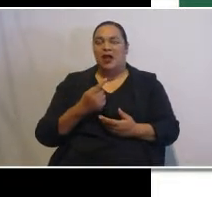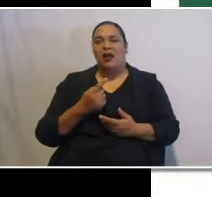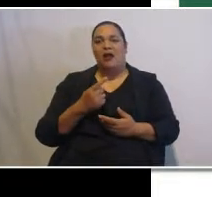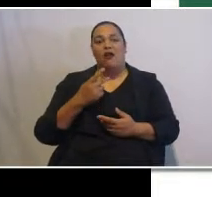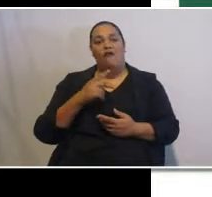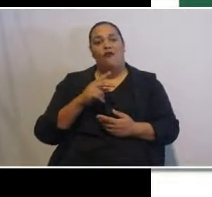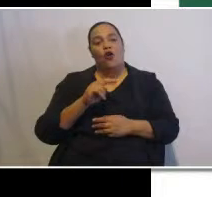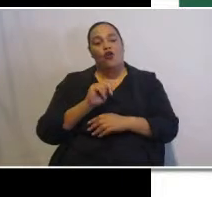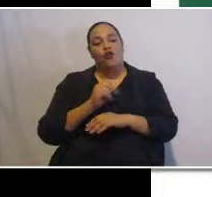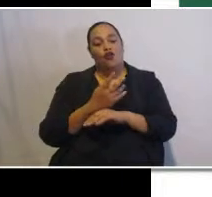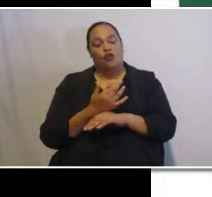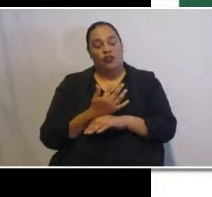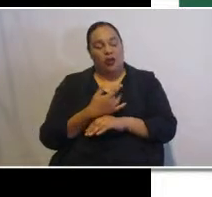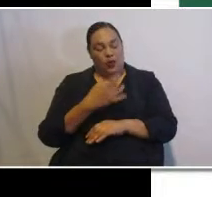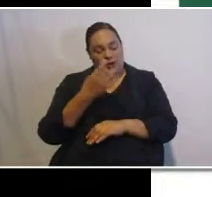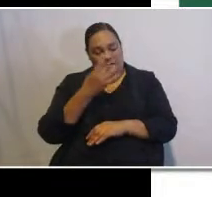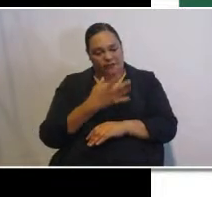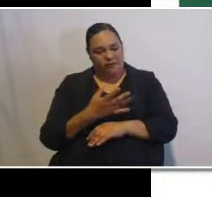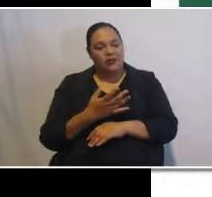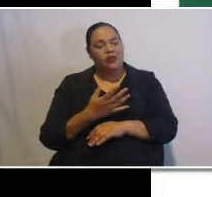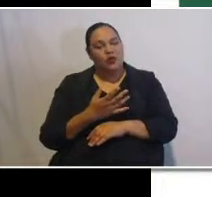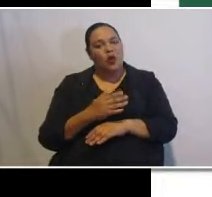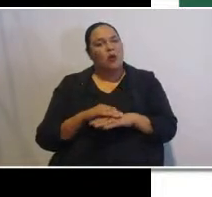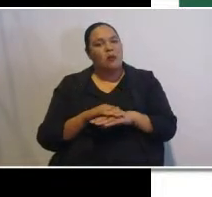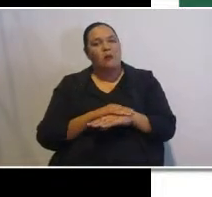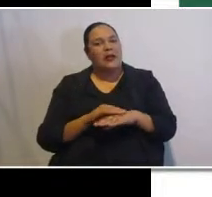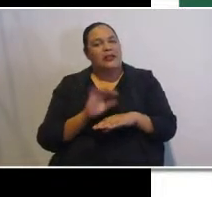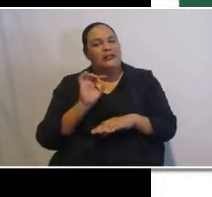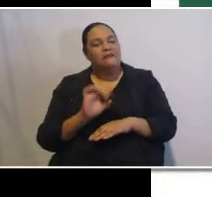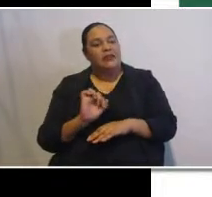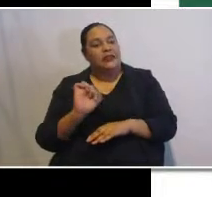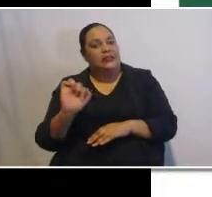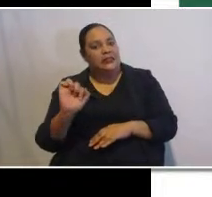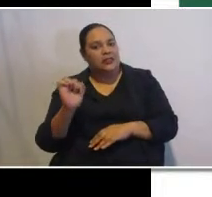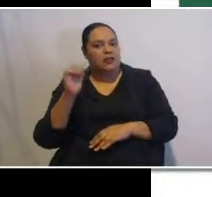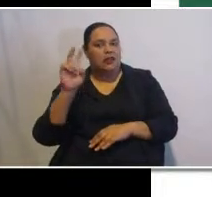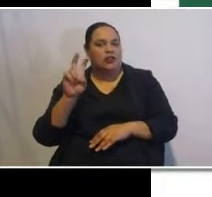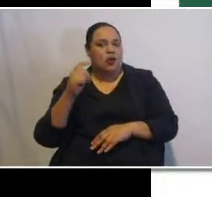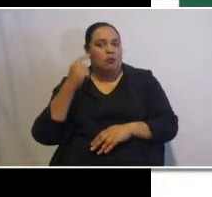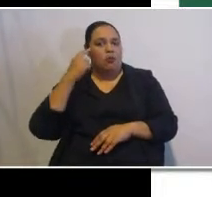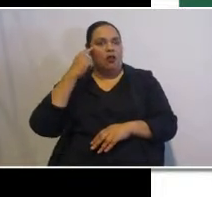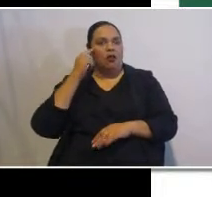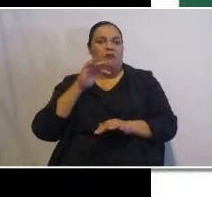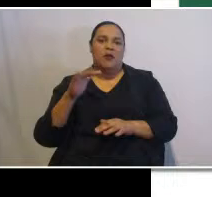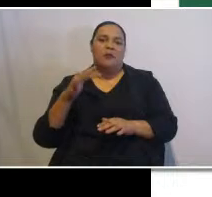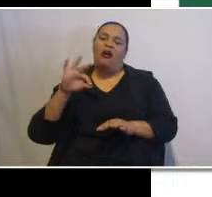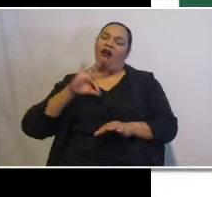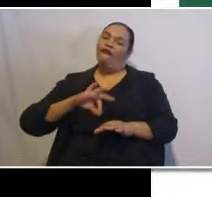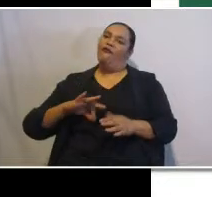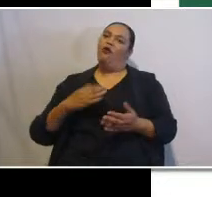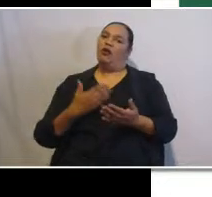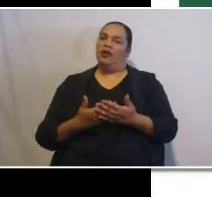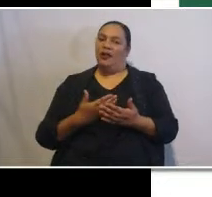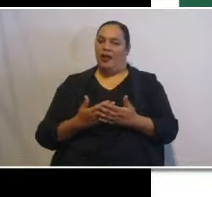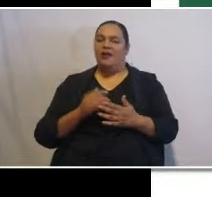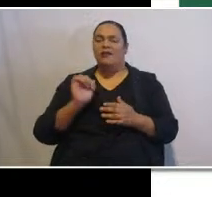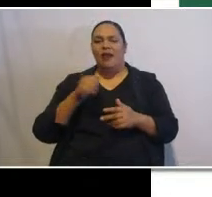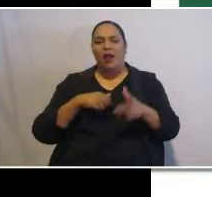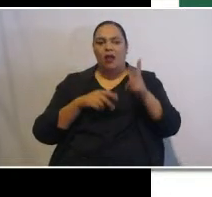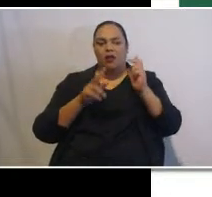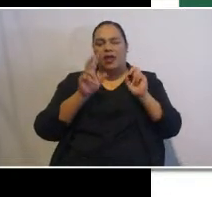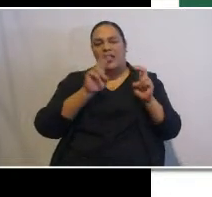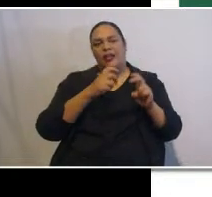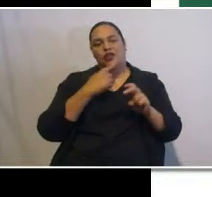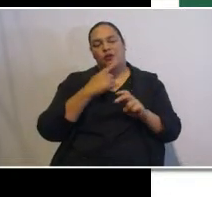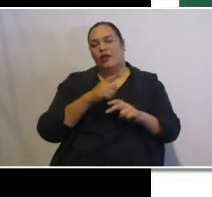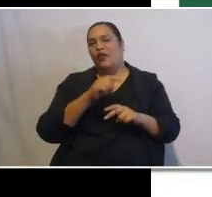NERSA is, on what basis do they think that people can afford? Now, I did hear Eskom say they